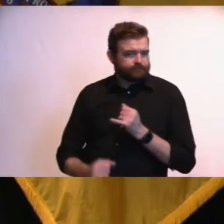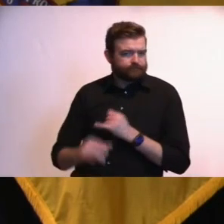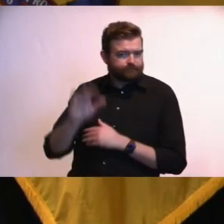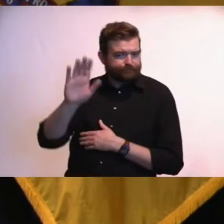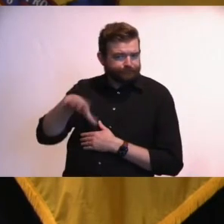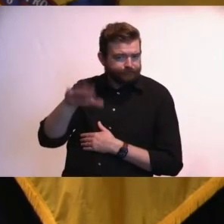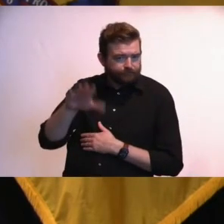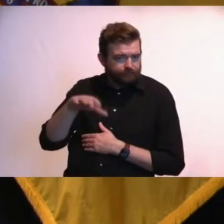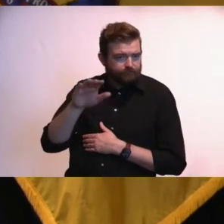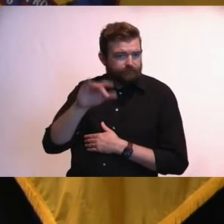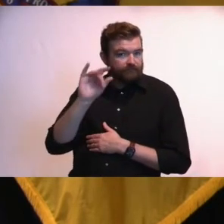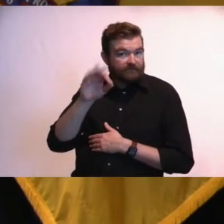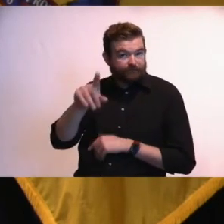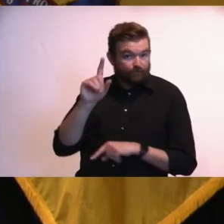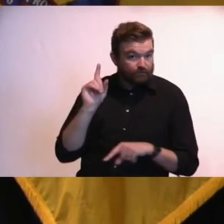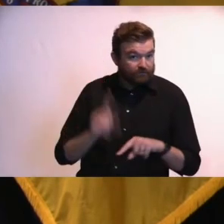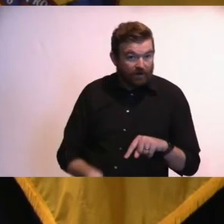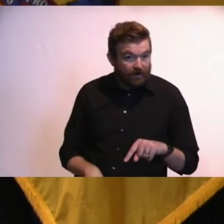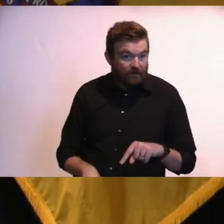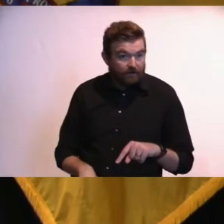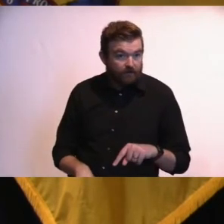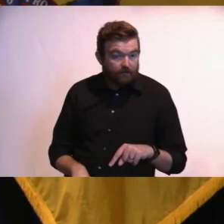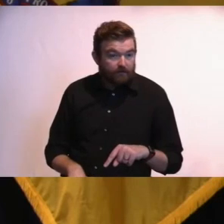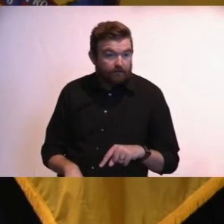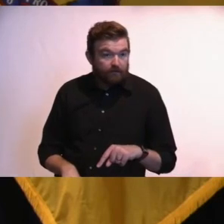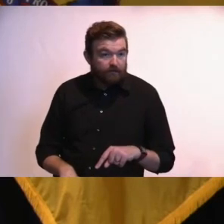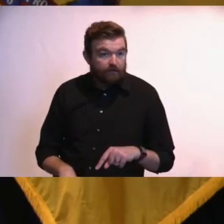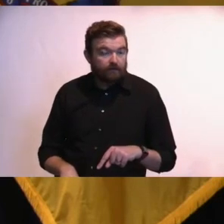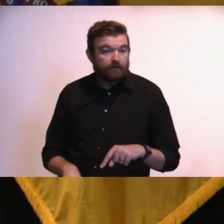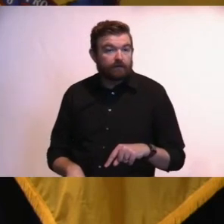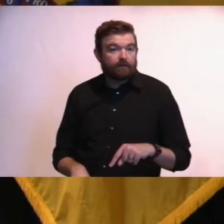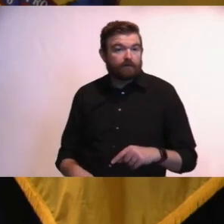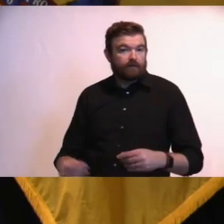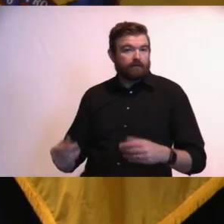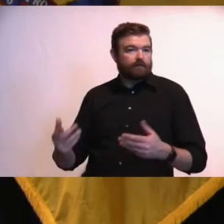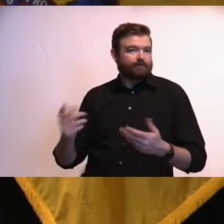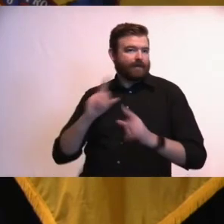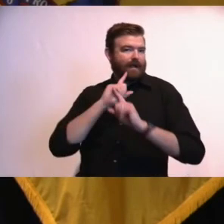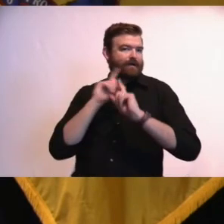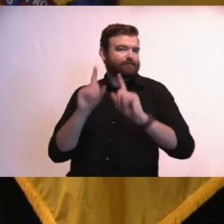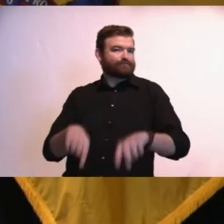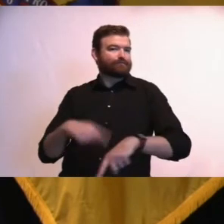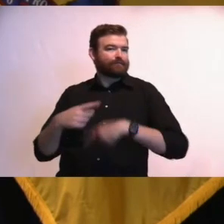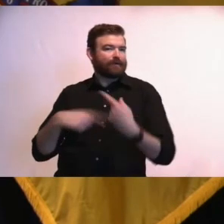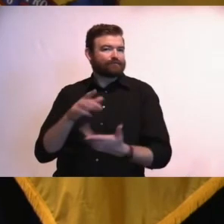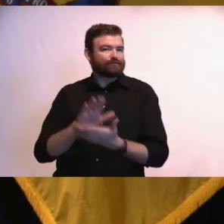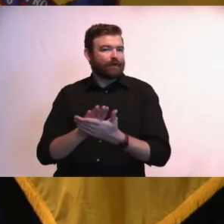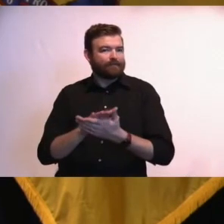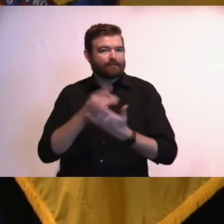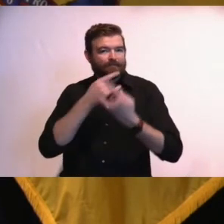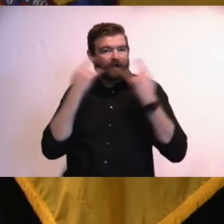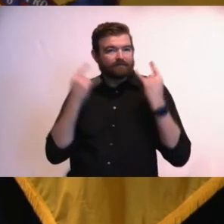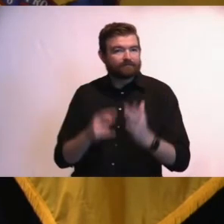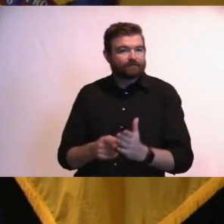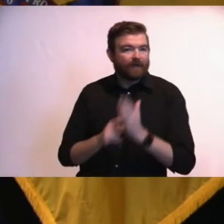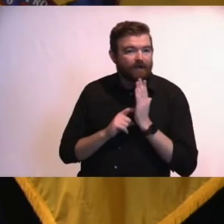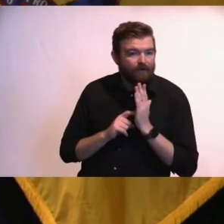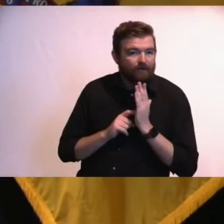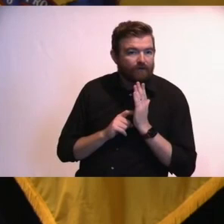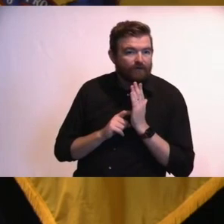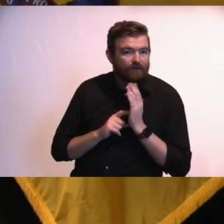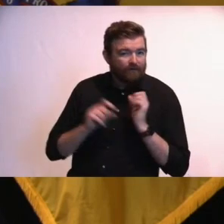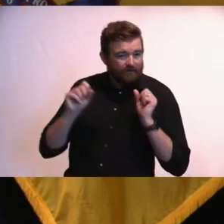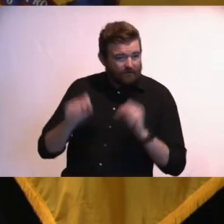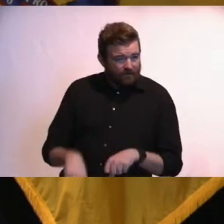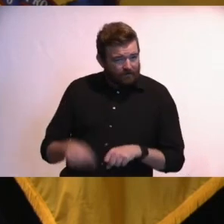school mask mandate situation and the negotiations that are going on with the legislative leaders, can you at least offer some kind